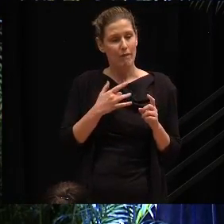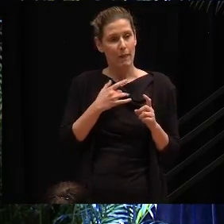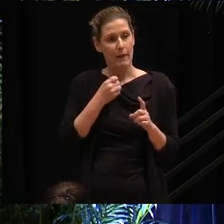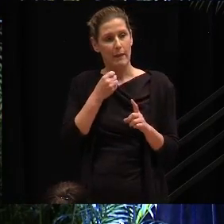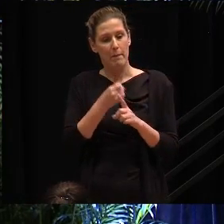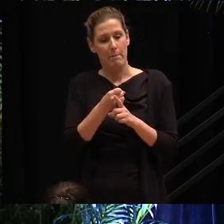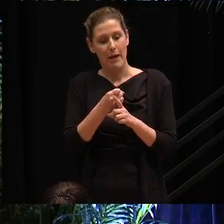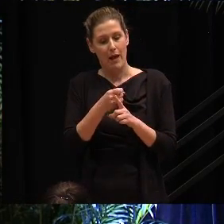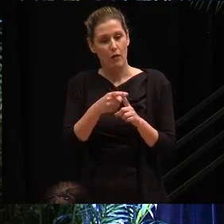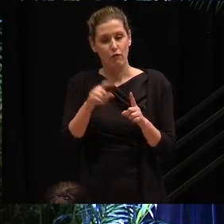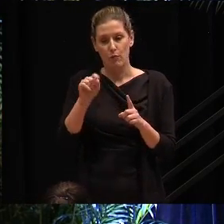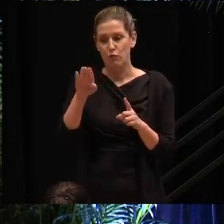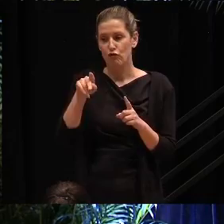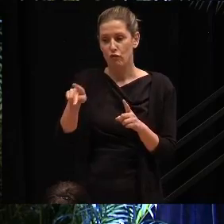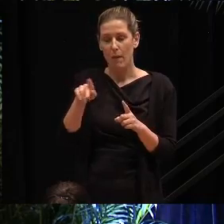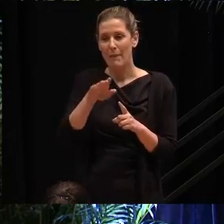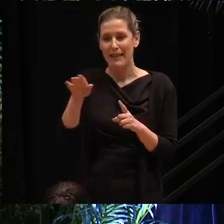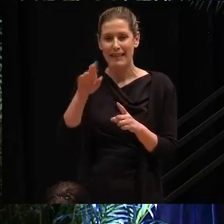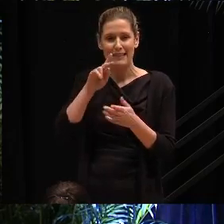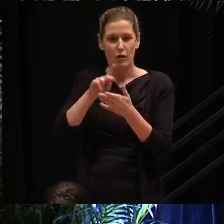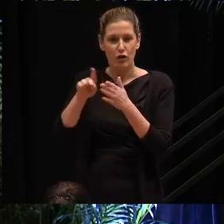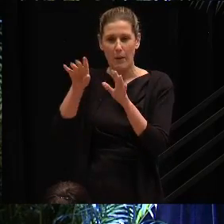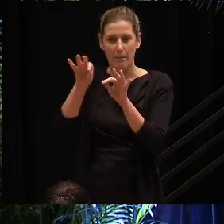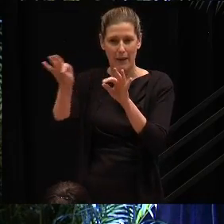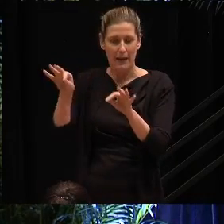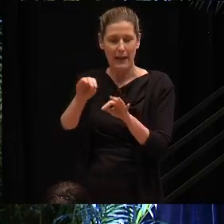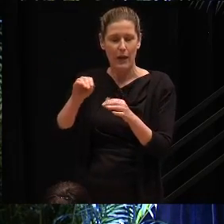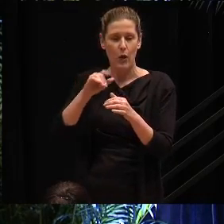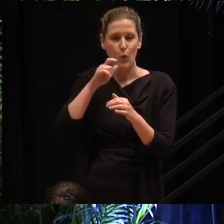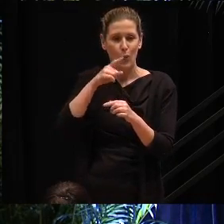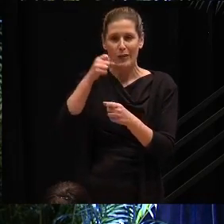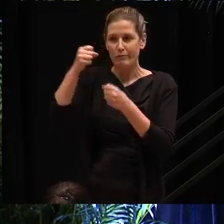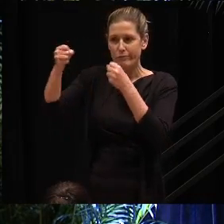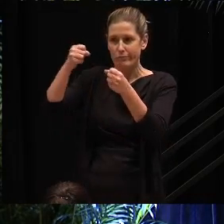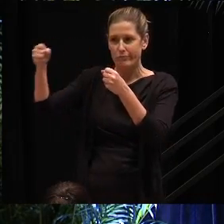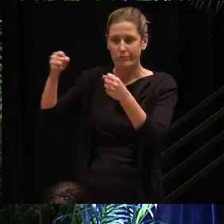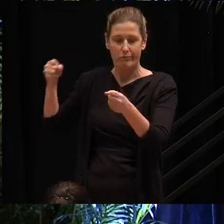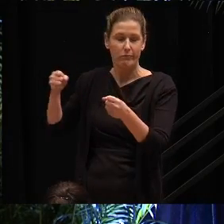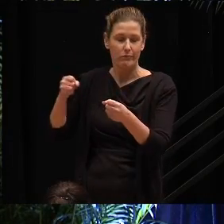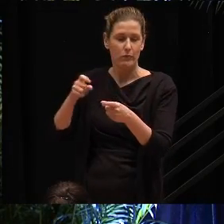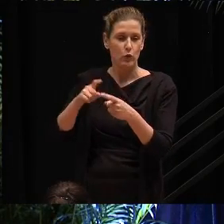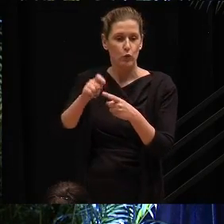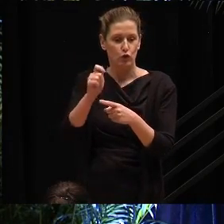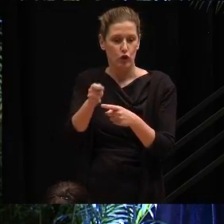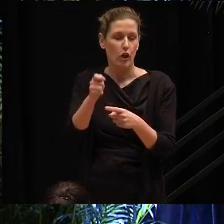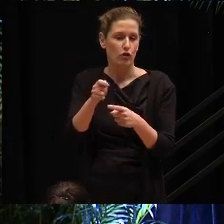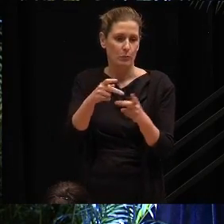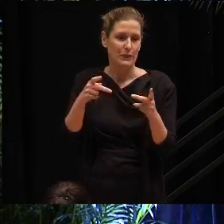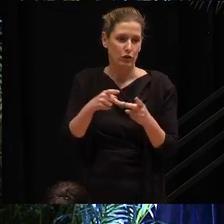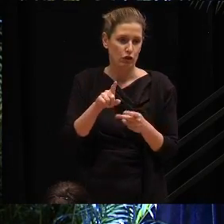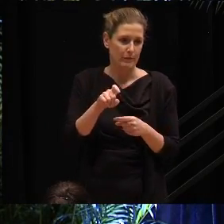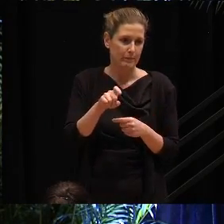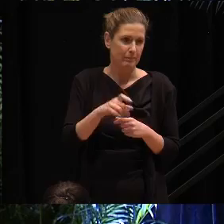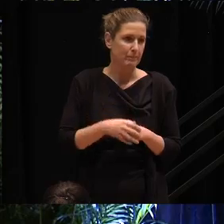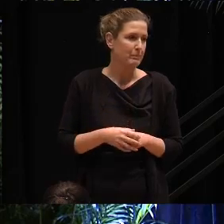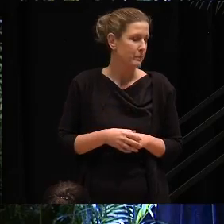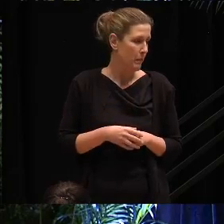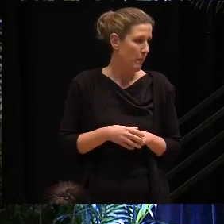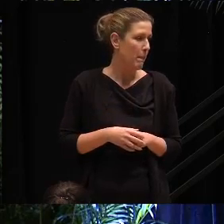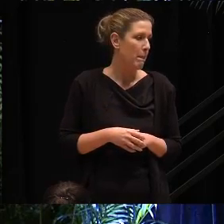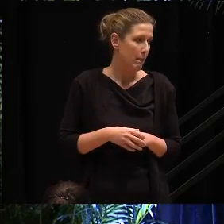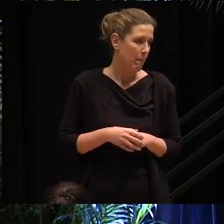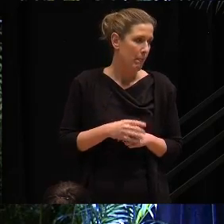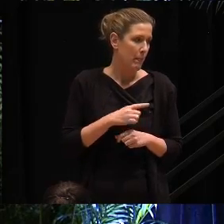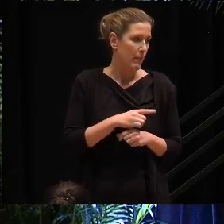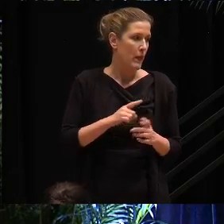from Trump's cabinet and the kind of people he's putting into judicial robes over time? Well, starting